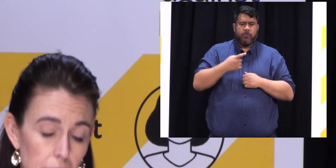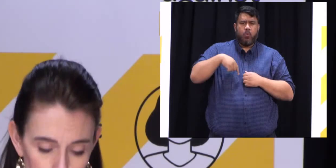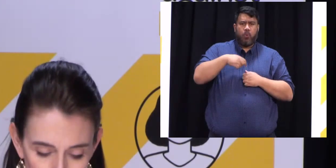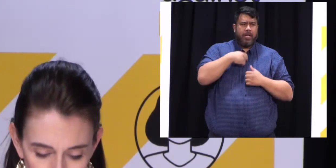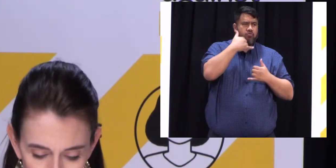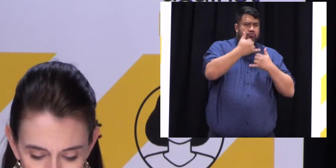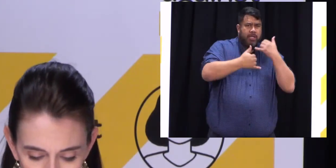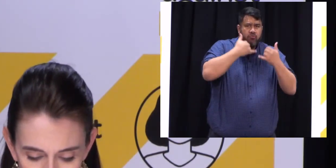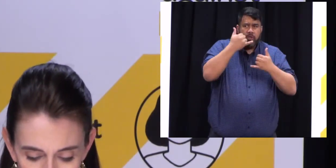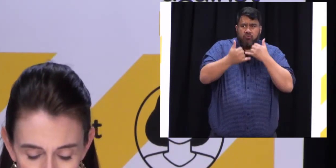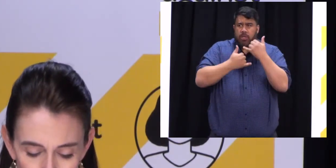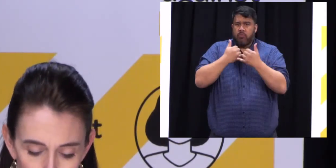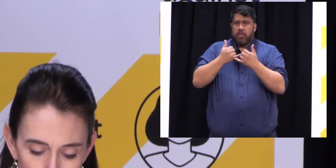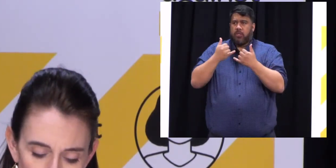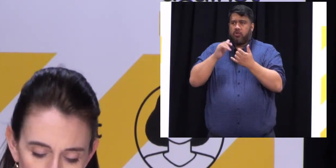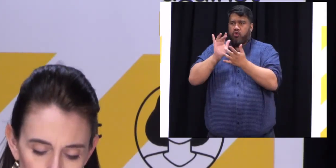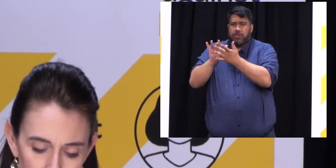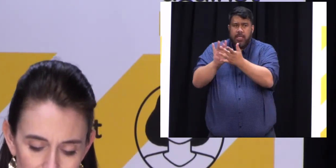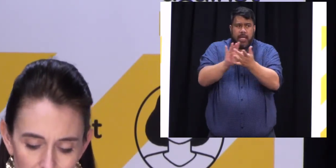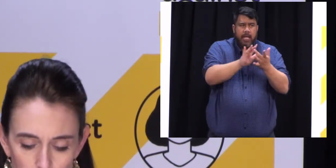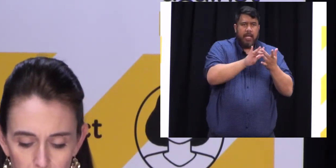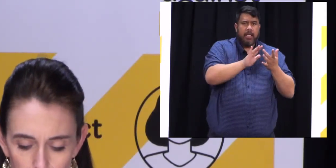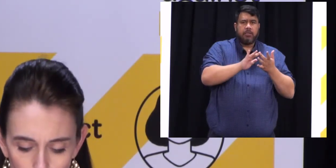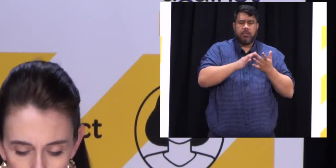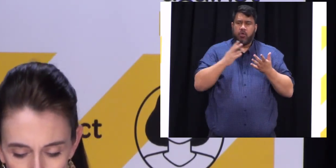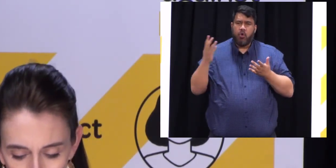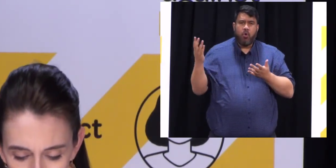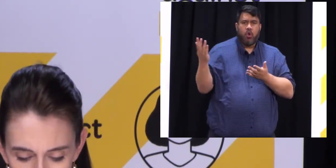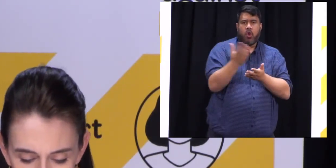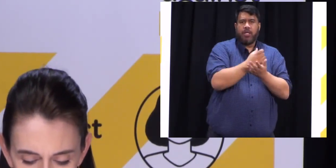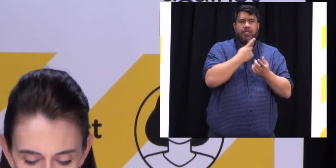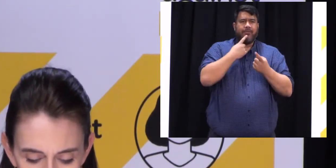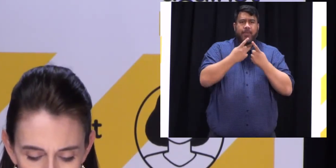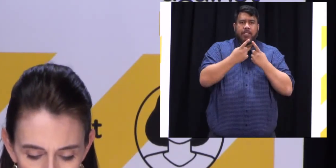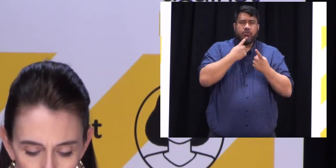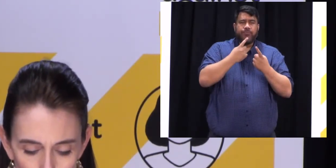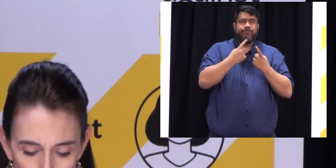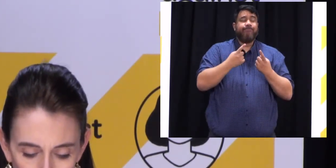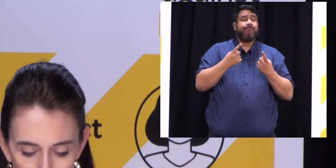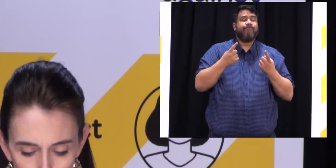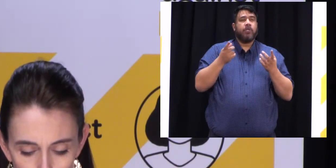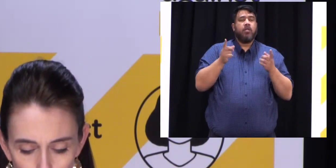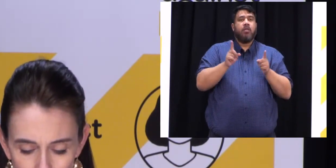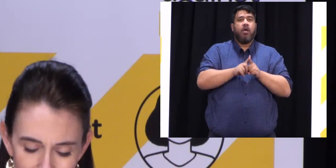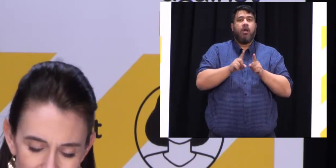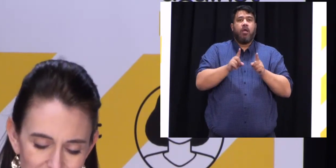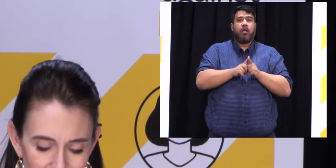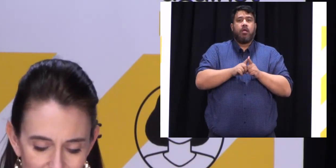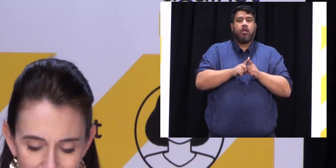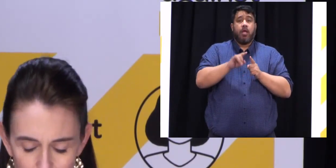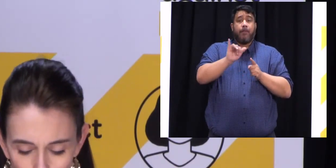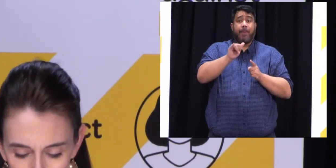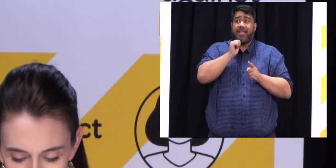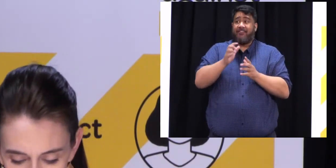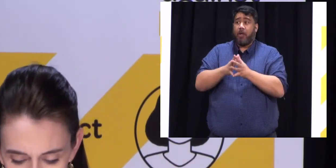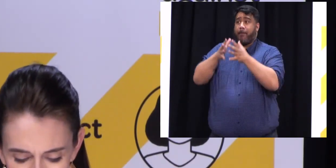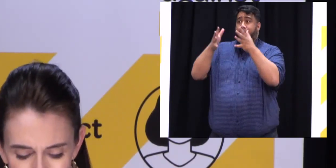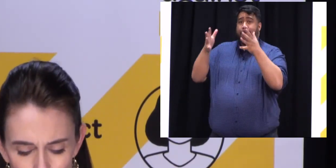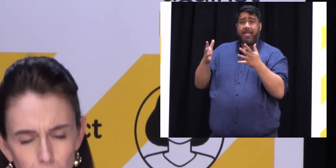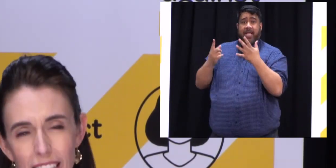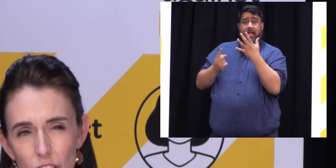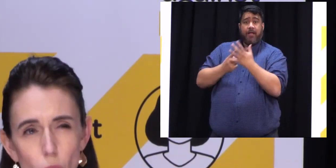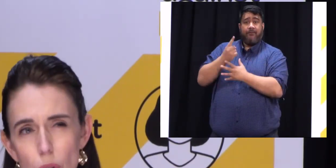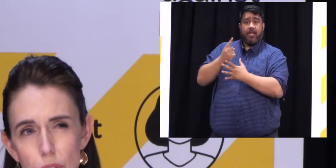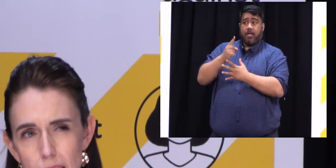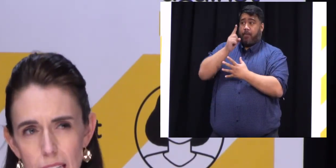is different too. In the past, if we had a large event like an awards evening, we would assess all the people a case likely had contact with